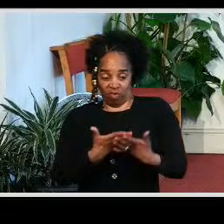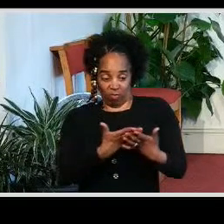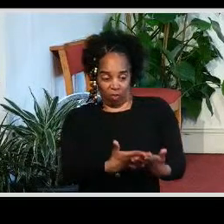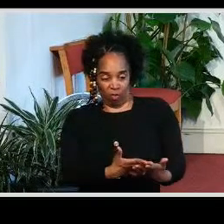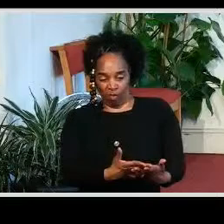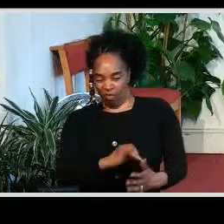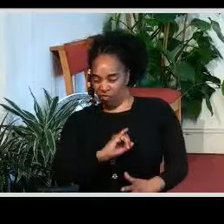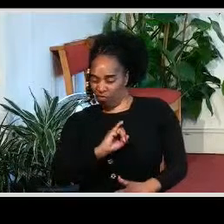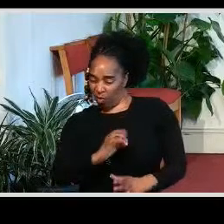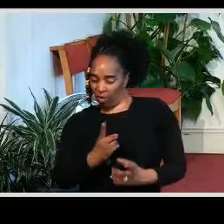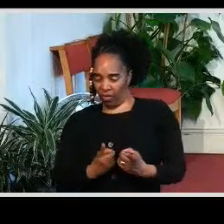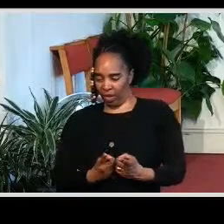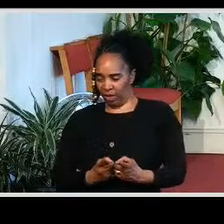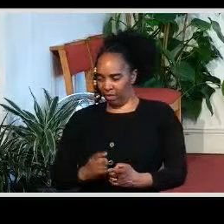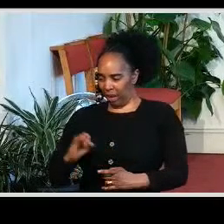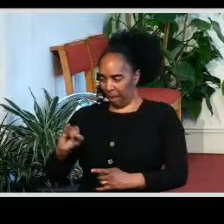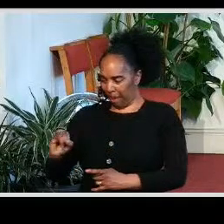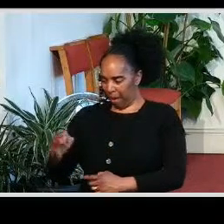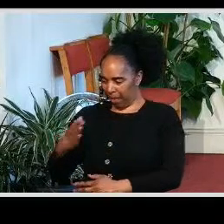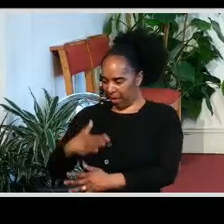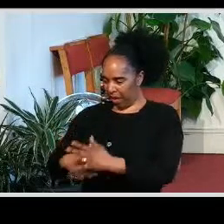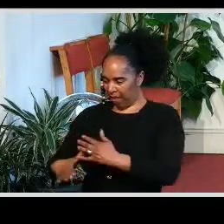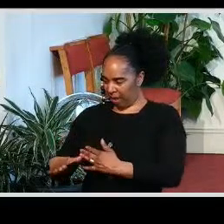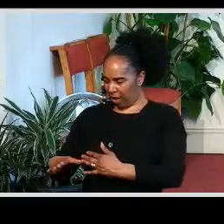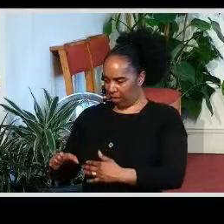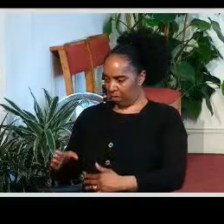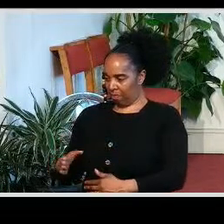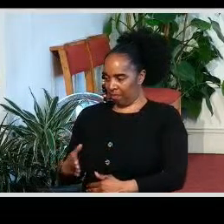behaves bad, you give them something nice, so they'll